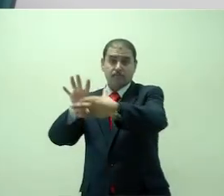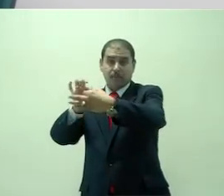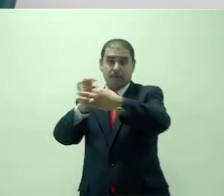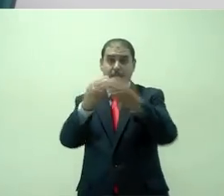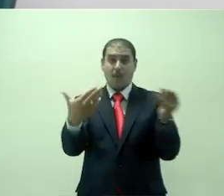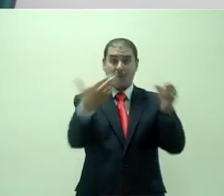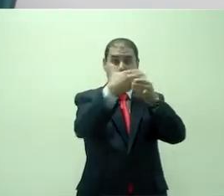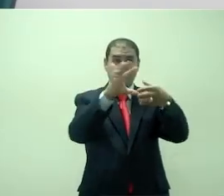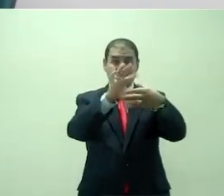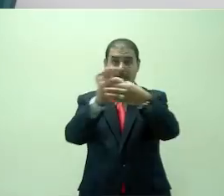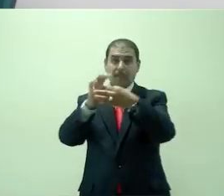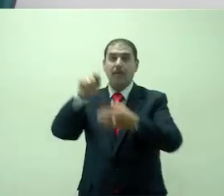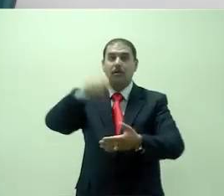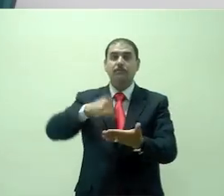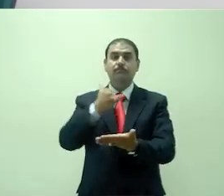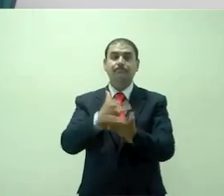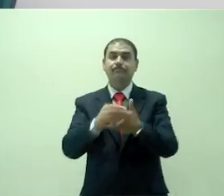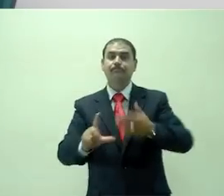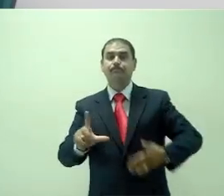of that